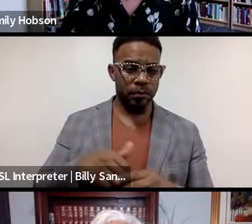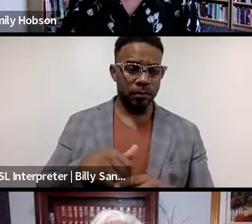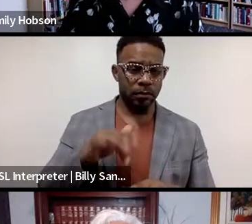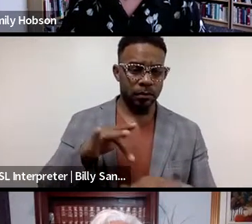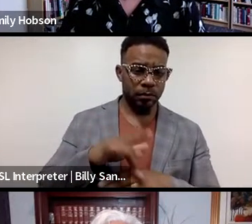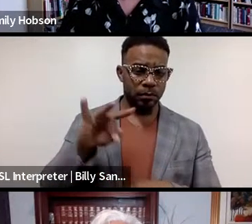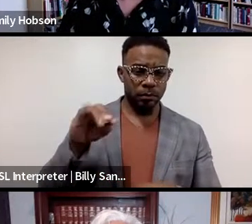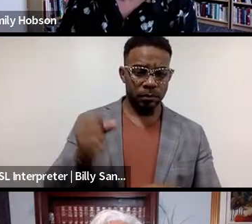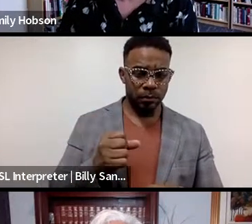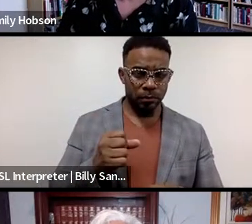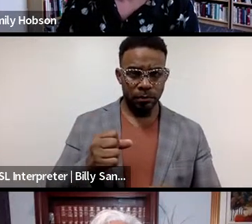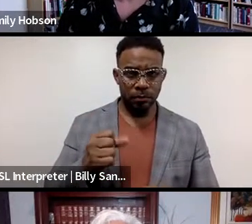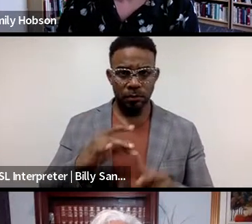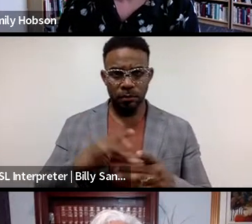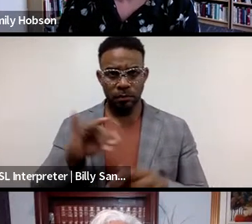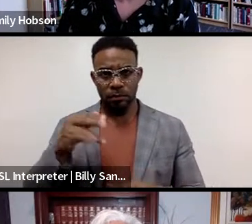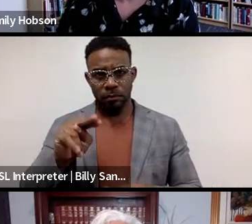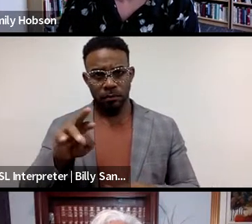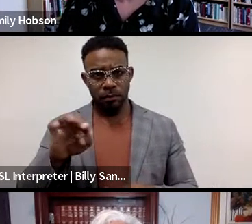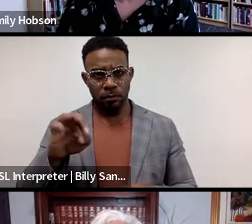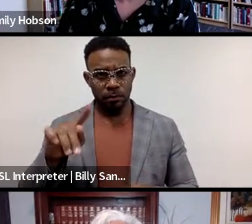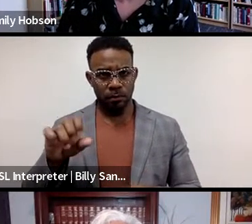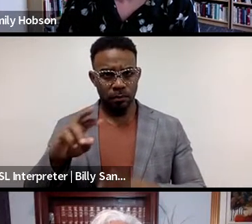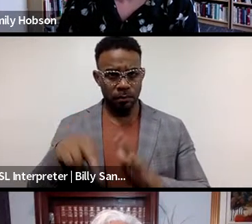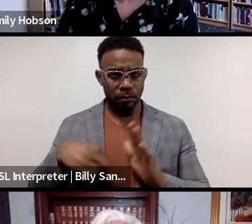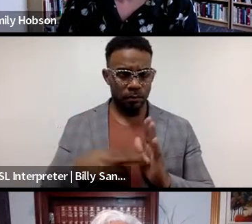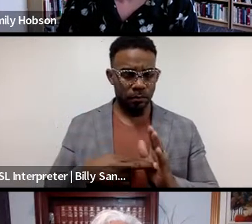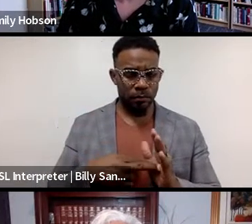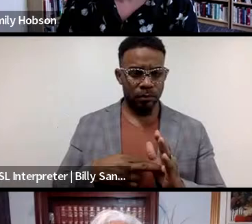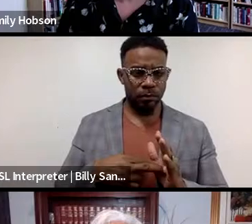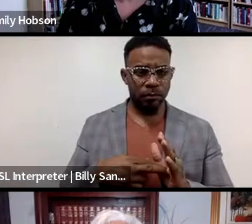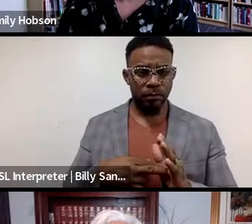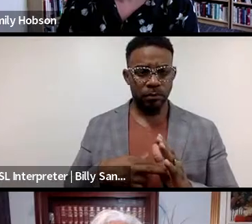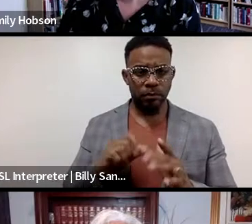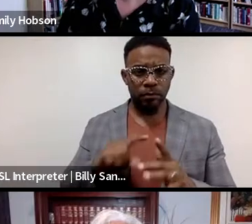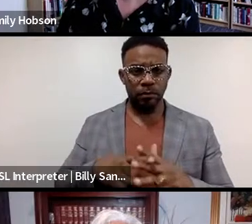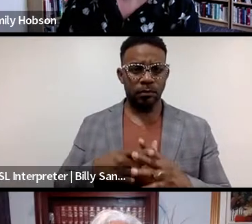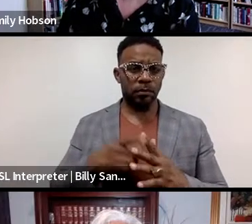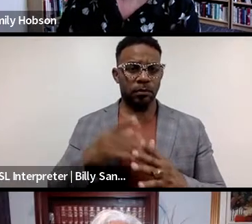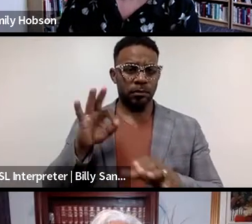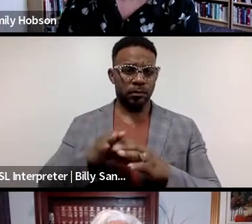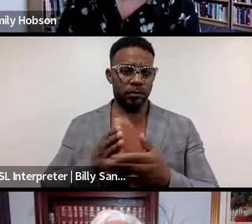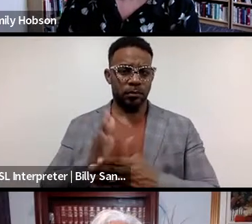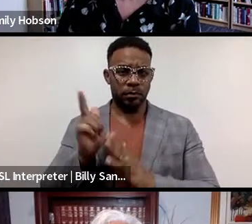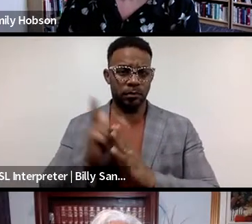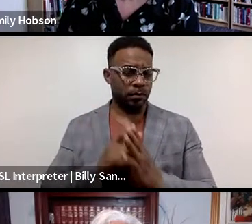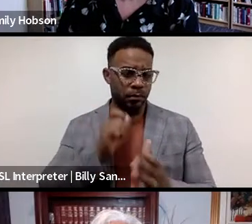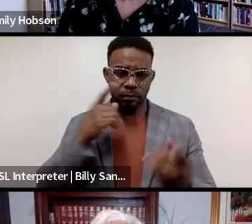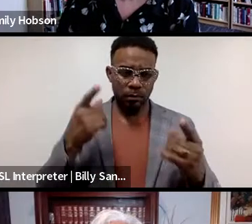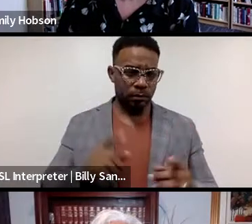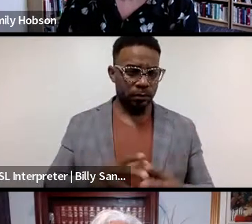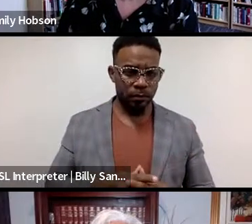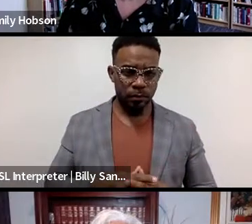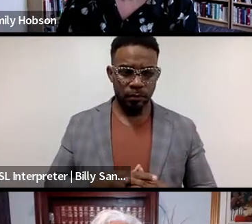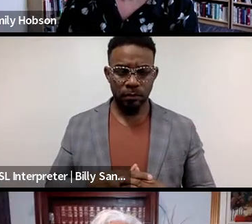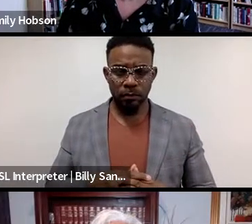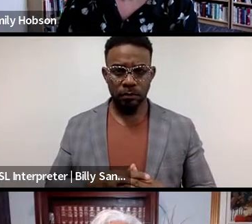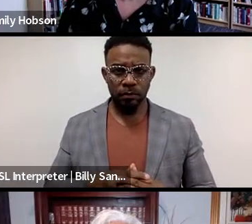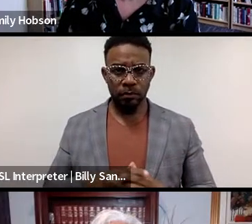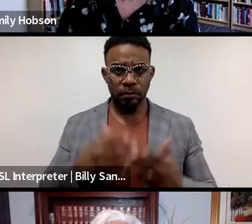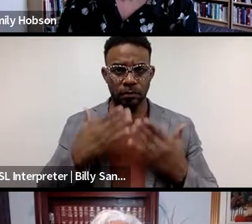early 80s, and I mentioned John Roberts' role in trying to vitiate the Voting Rights Act. It didn't happen, thanks